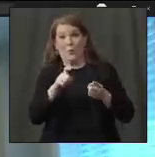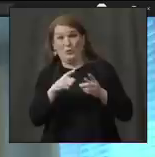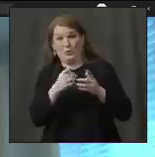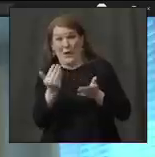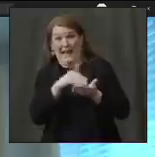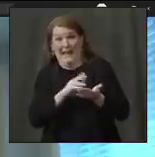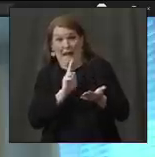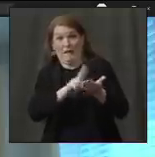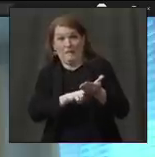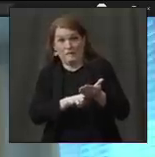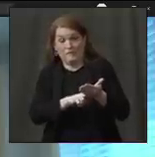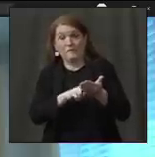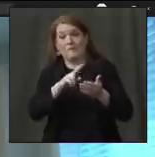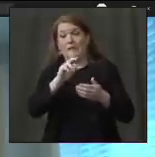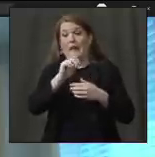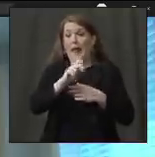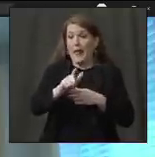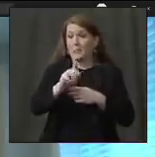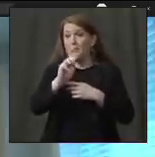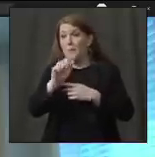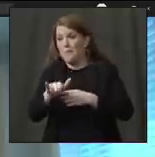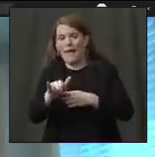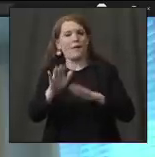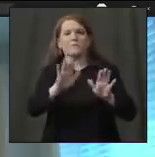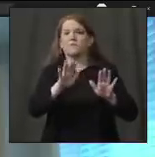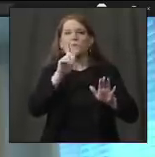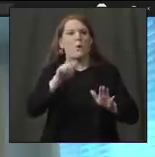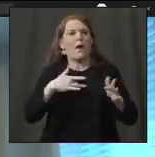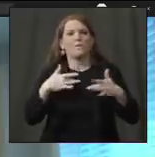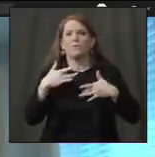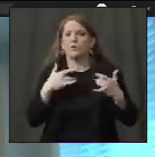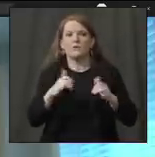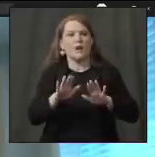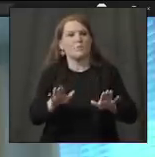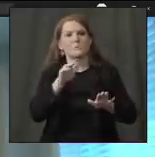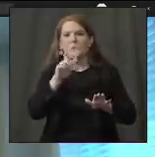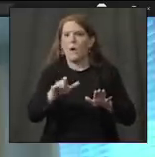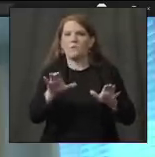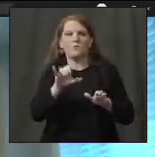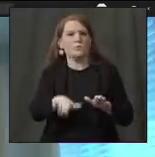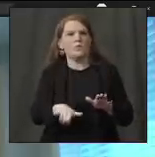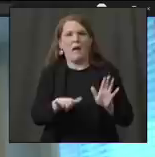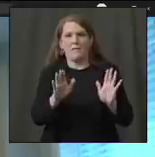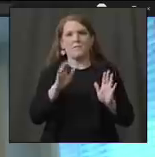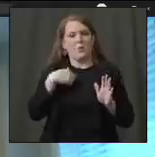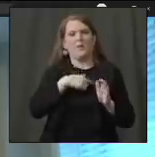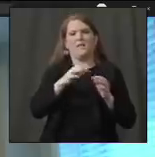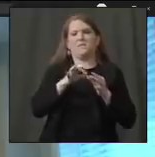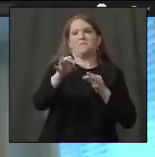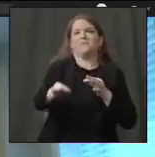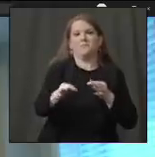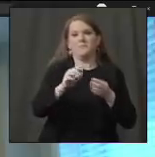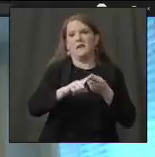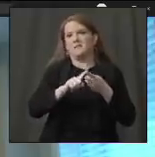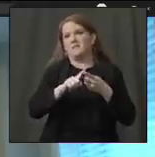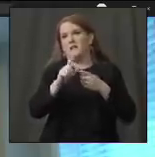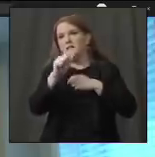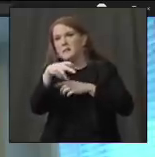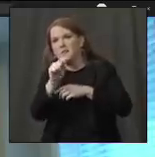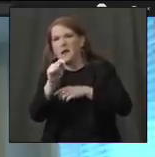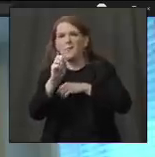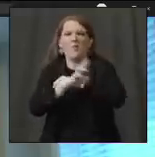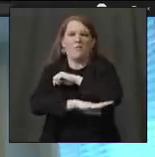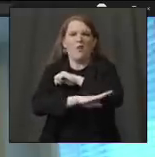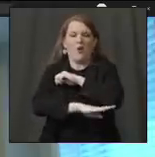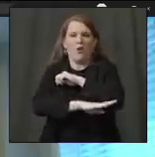extended for 6 months well into the fall. We've reduced the number of people who need to have an interview in order to receive their